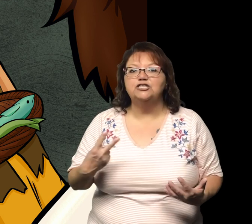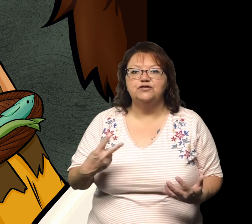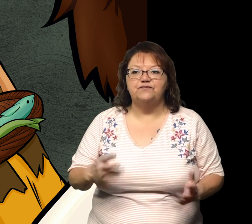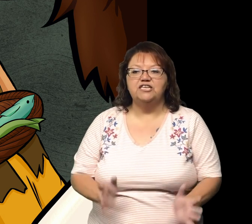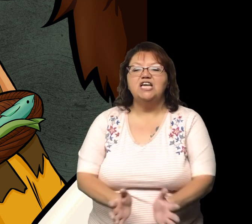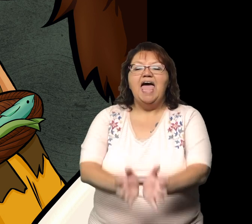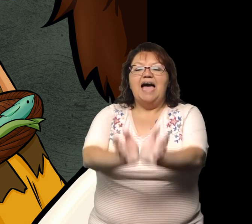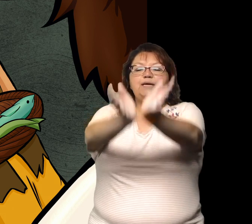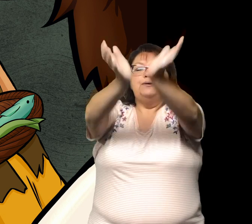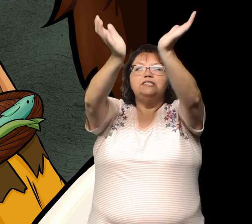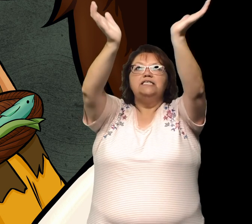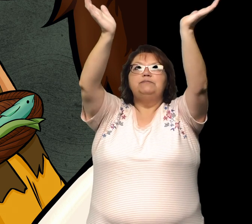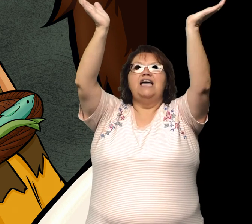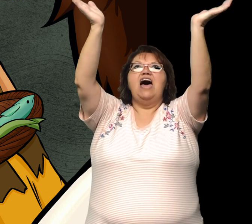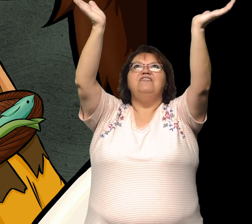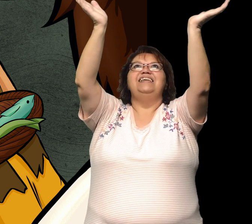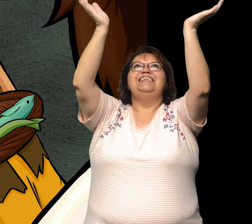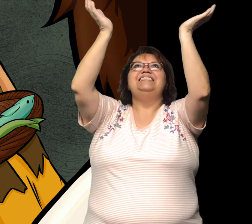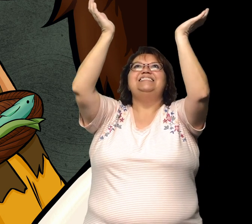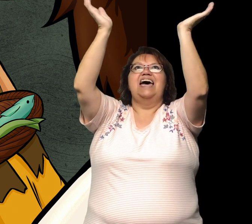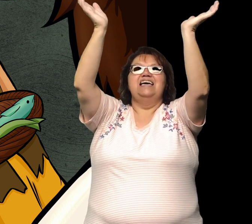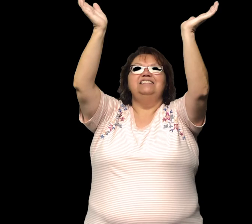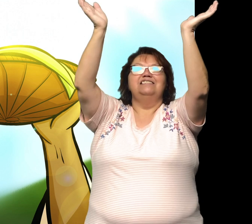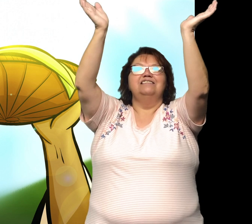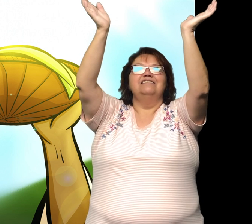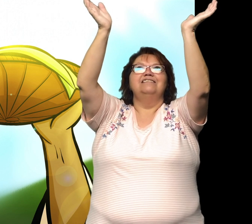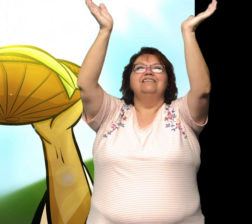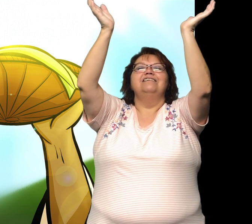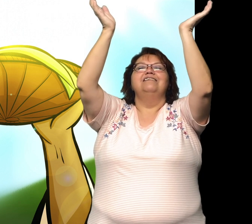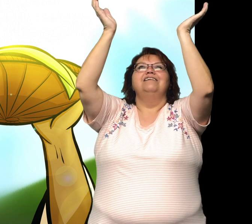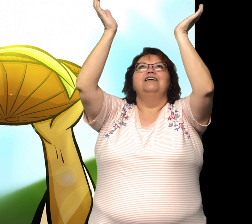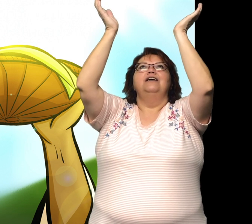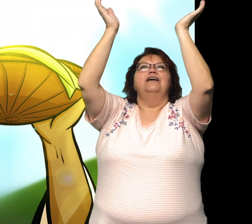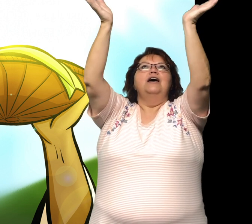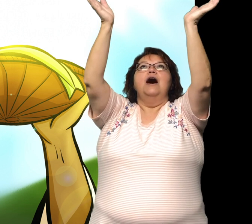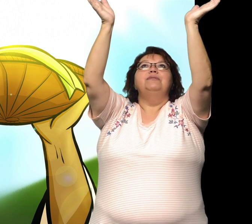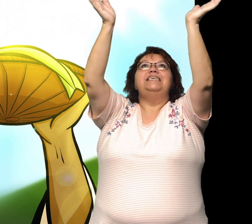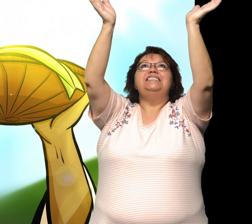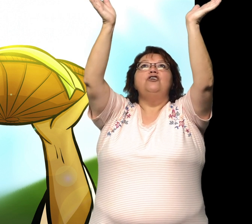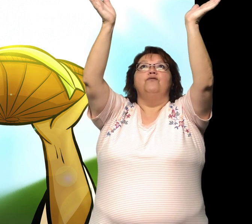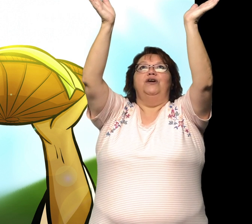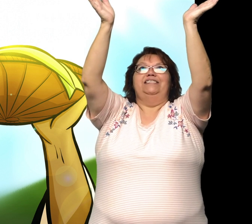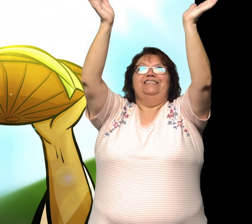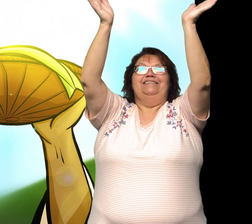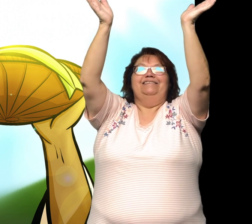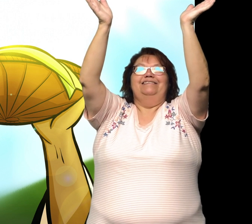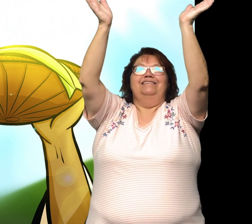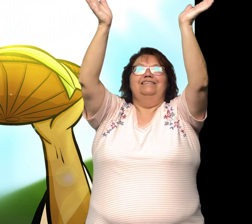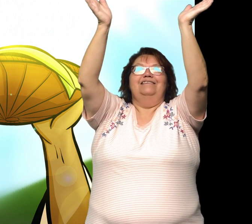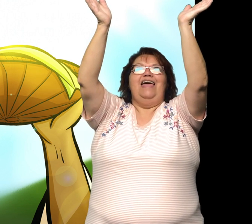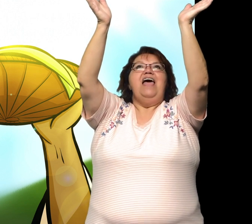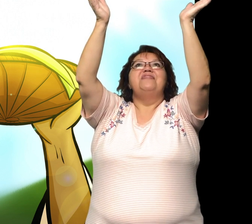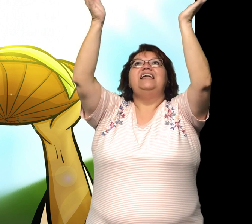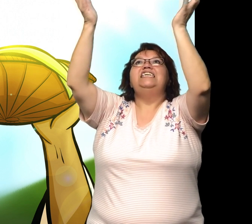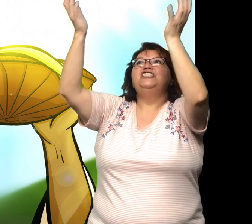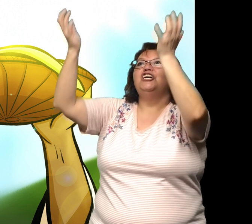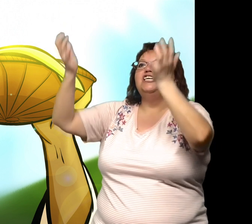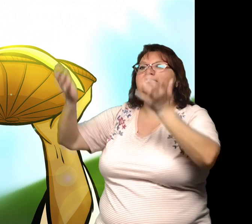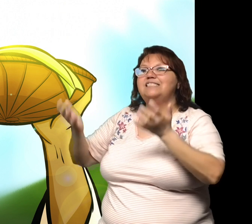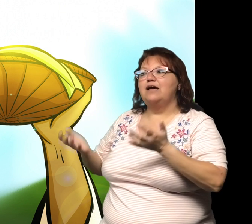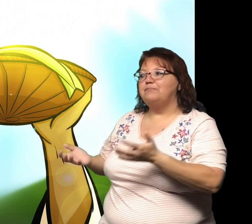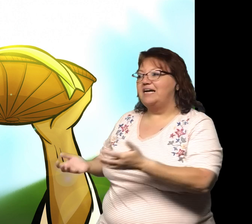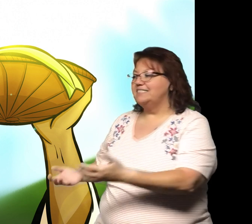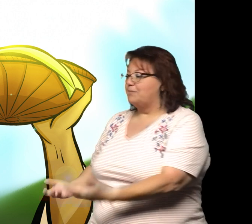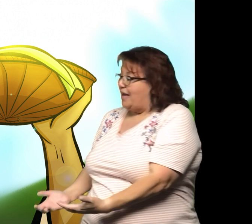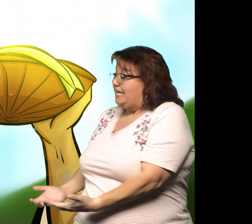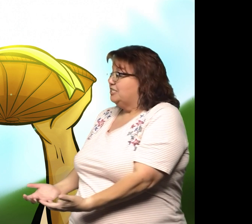of bread and 2 fish, and he points it up to heaven, and he says a blessing over it. Then he